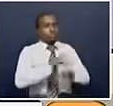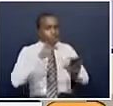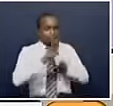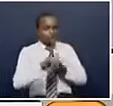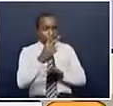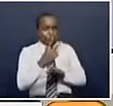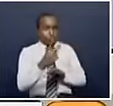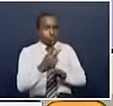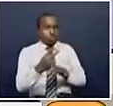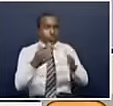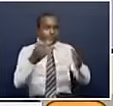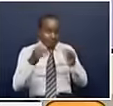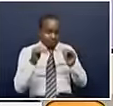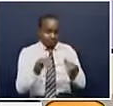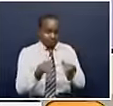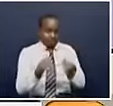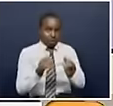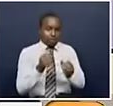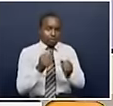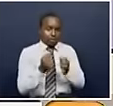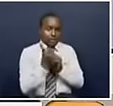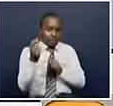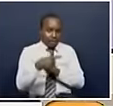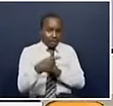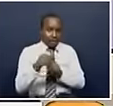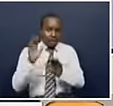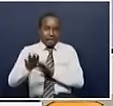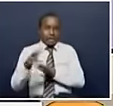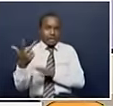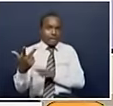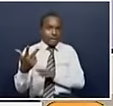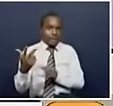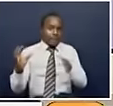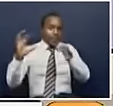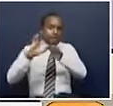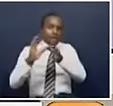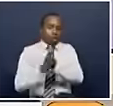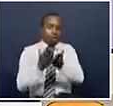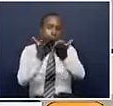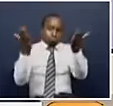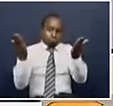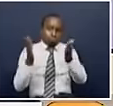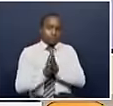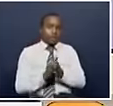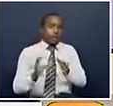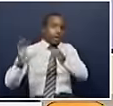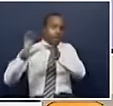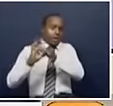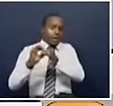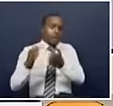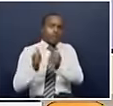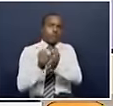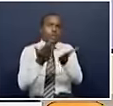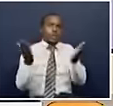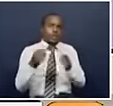we incubate you for 12 months. Stage three is where we also link you up to the market. And why we are also linking you up to the market is because